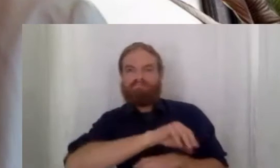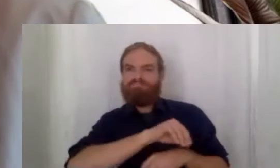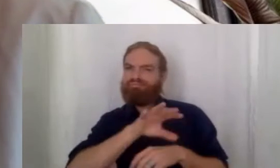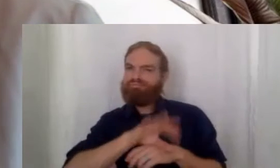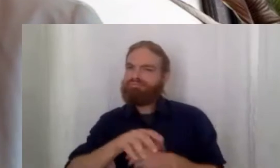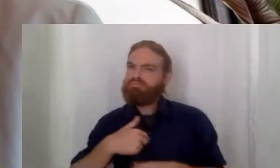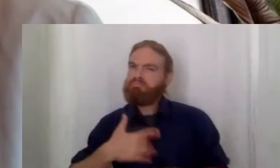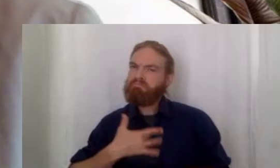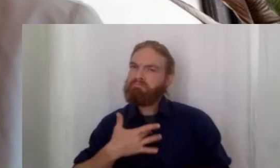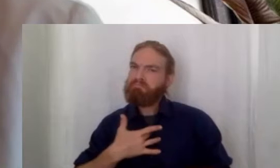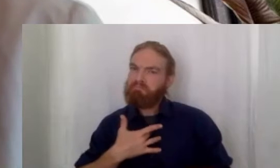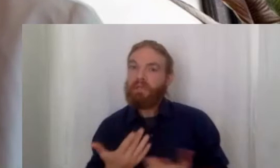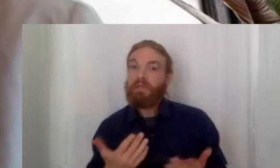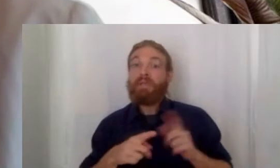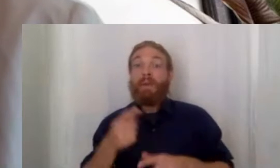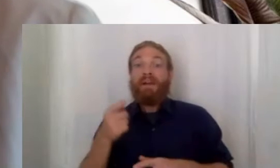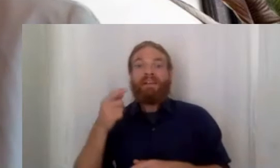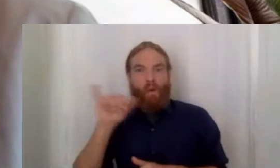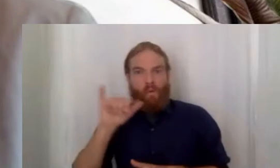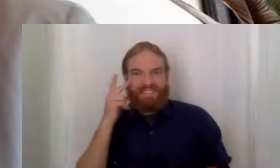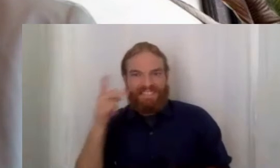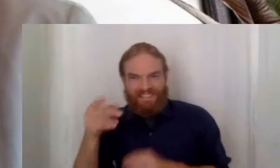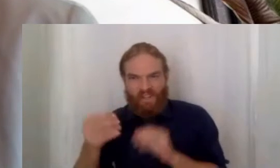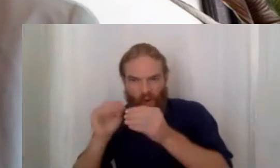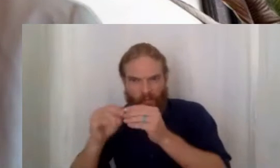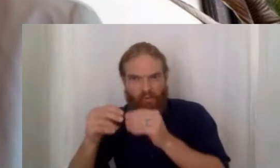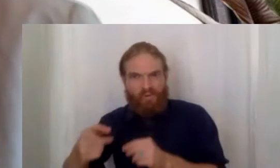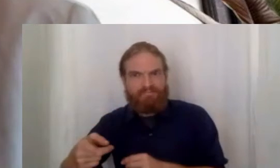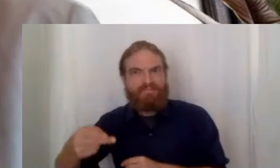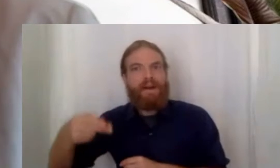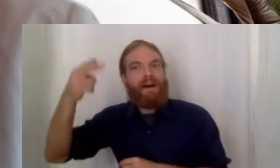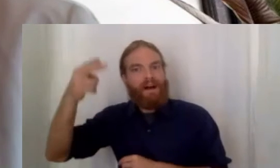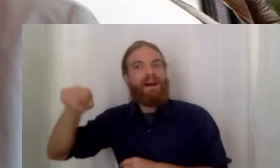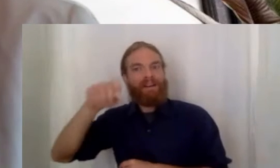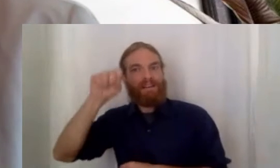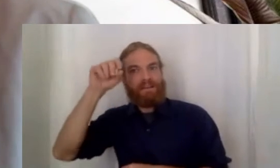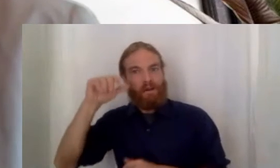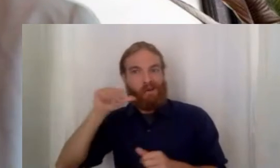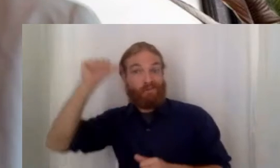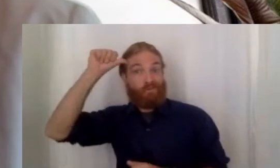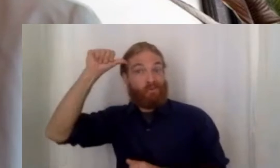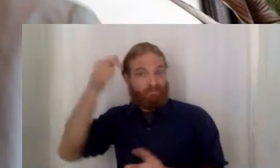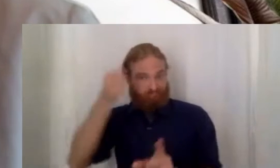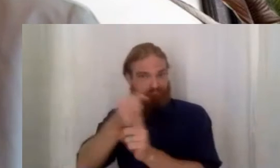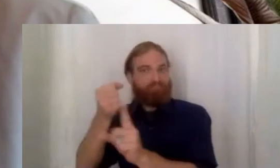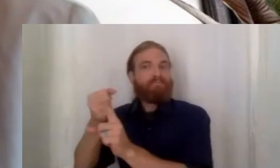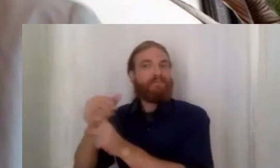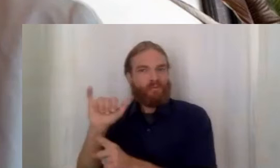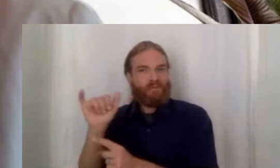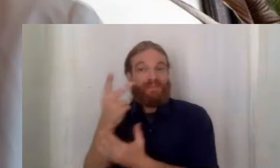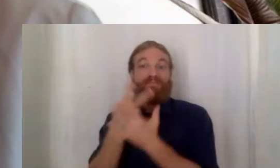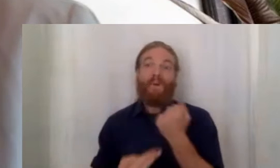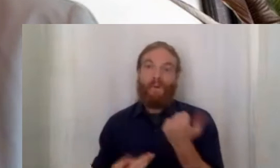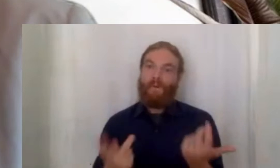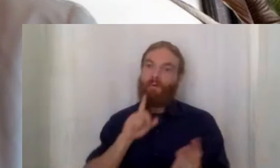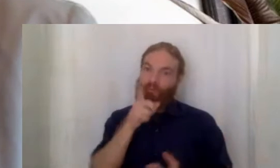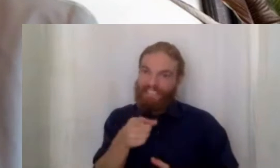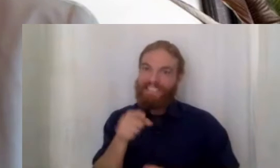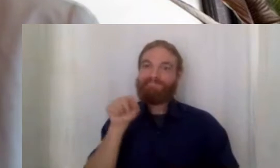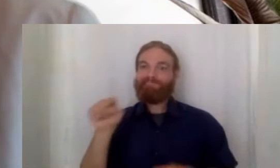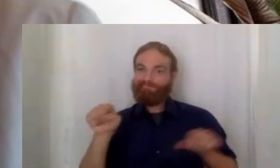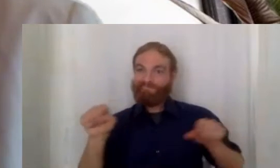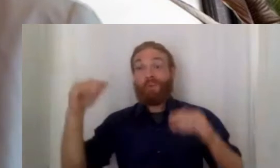adult cases as well. So they're both included in that number. And I don't believe it's broken down,